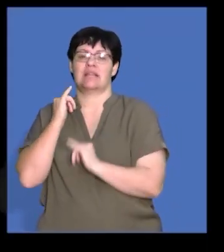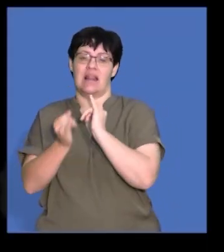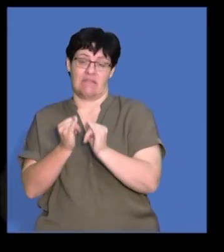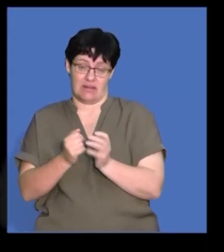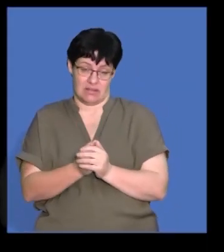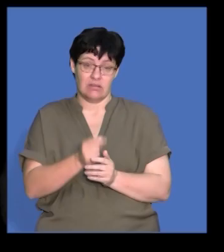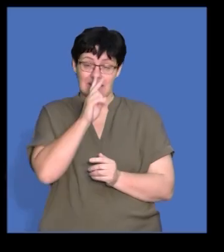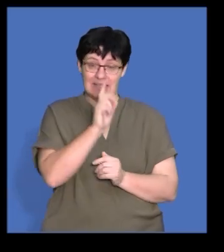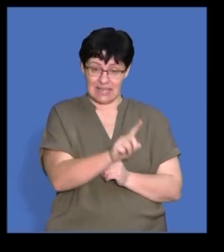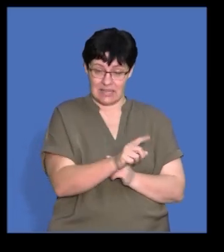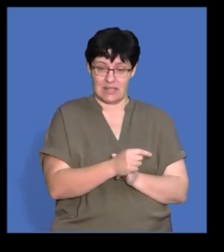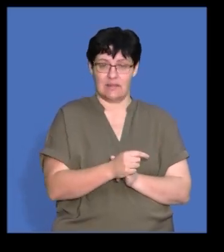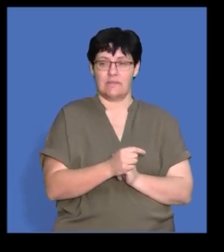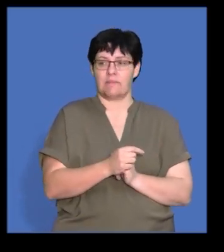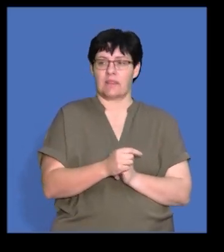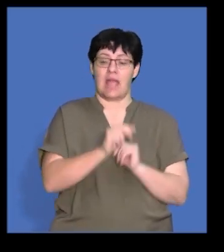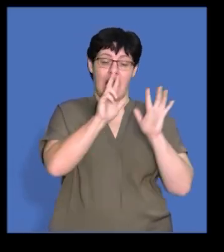is I'm going to do this first. I'm going to take my